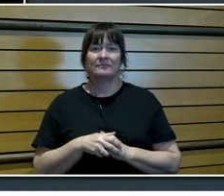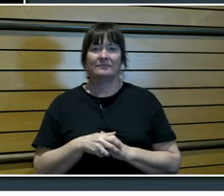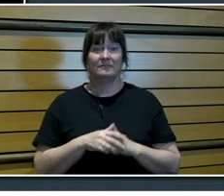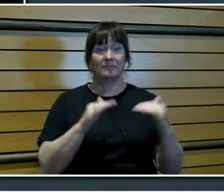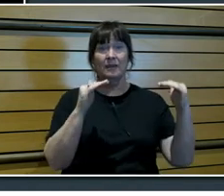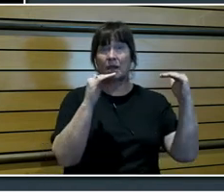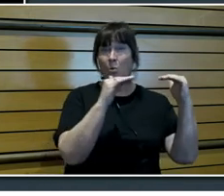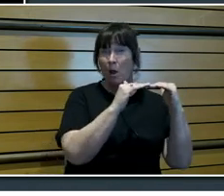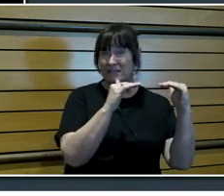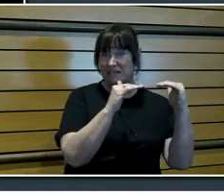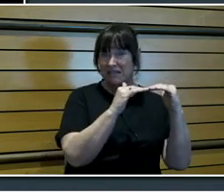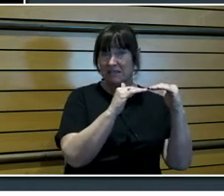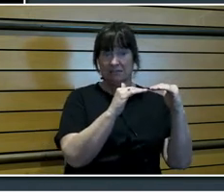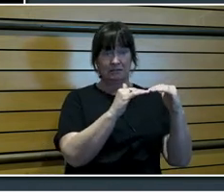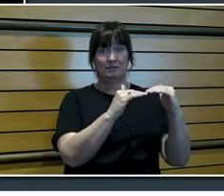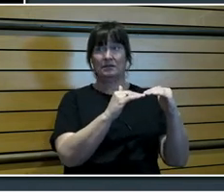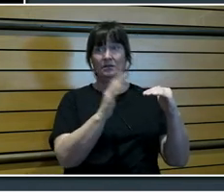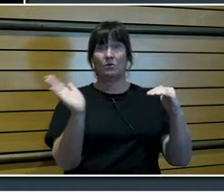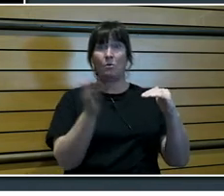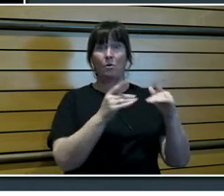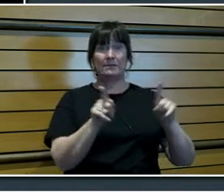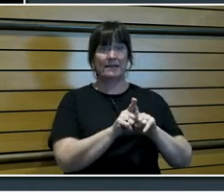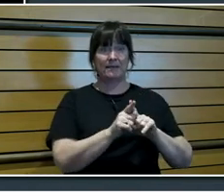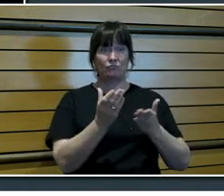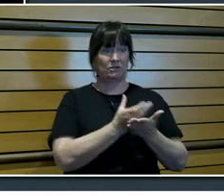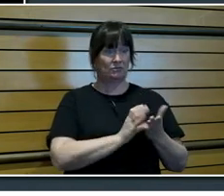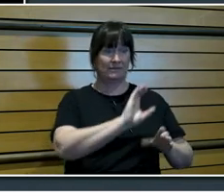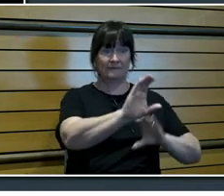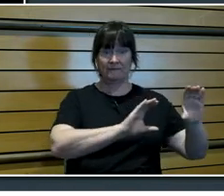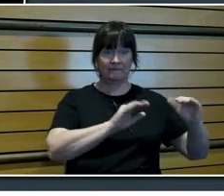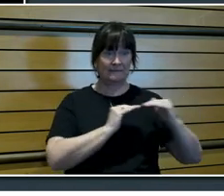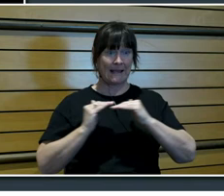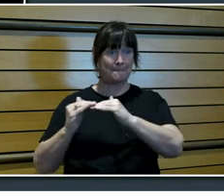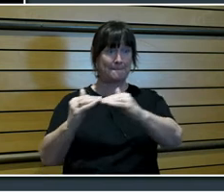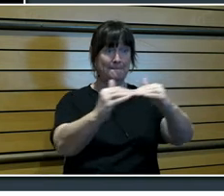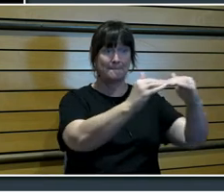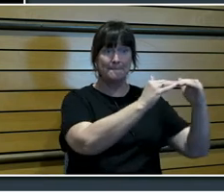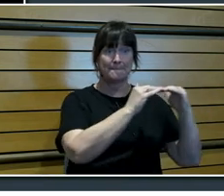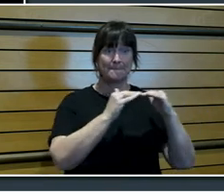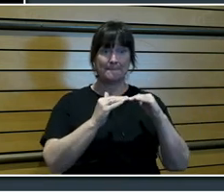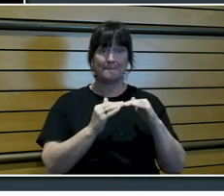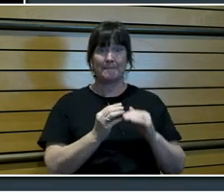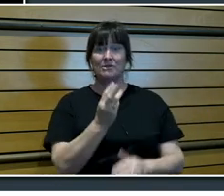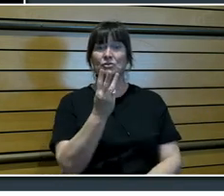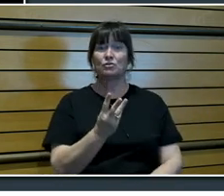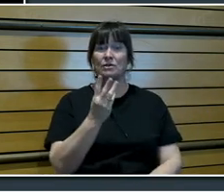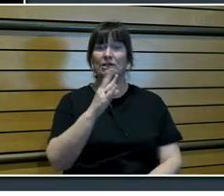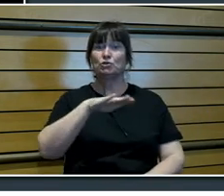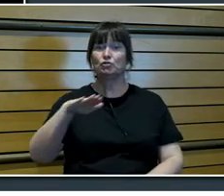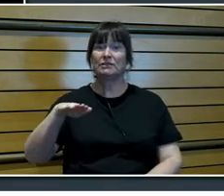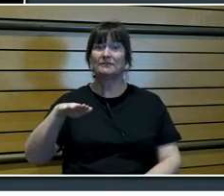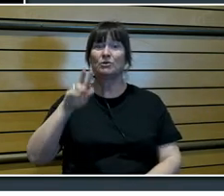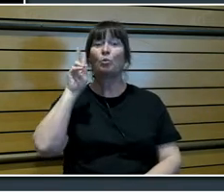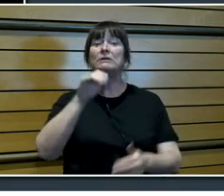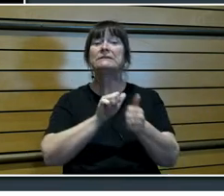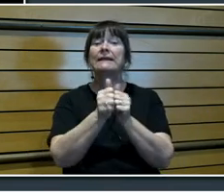Equality is when everybody gets the same resource. So what you see there is three people, three children standing